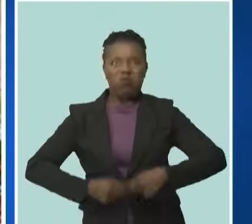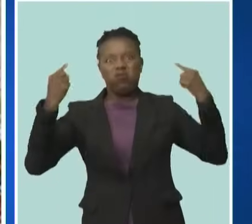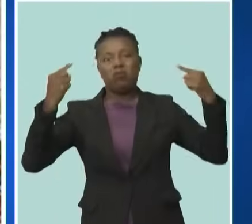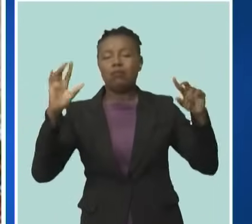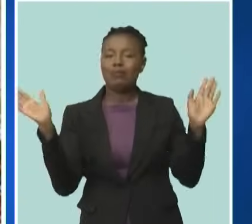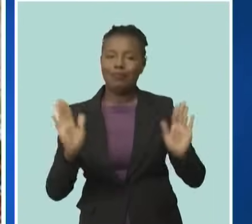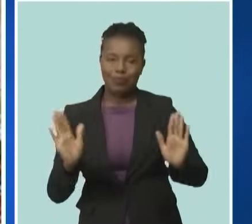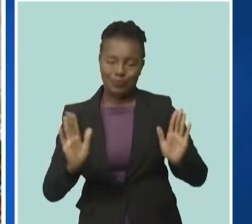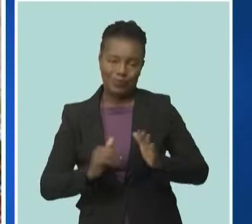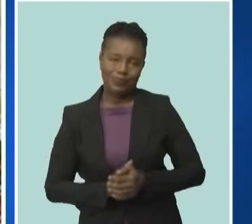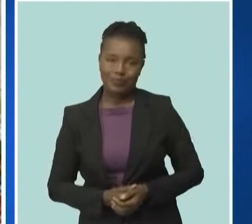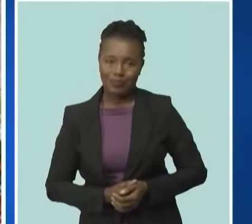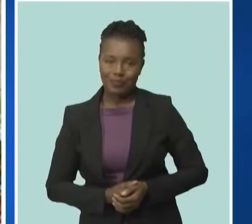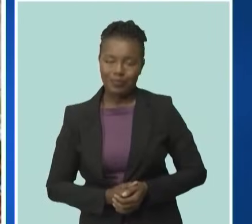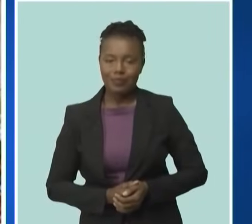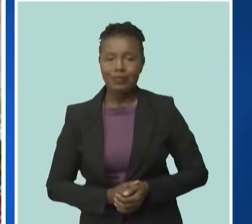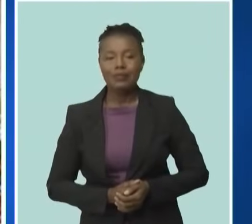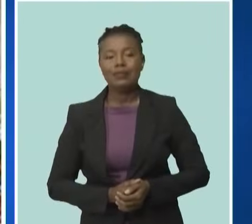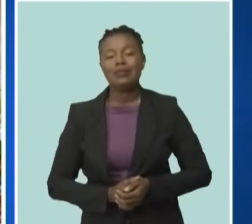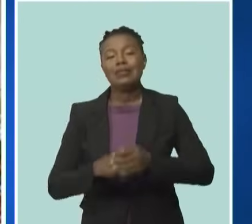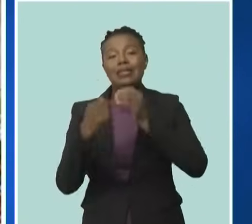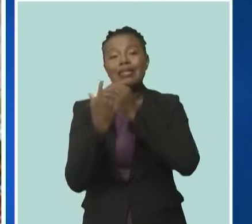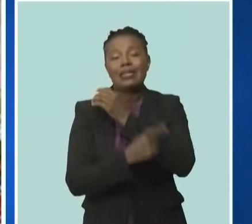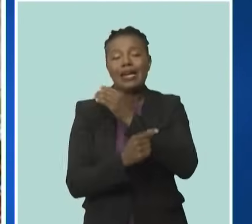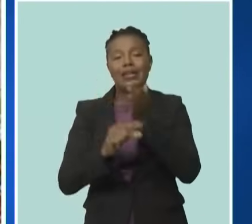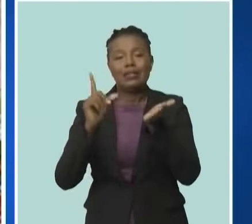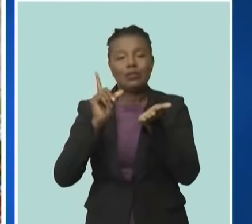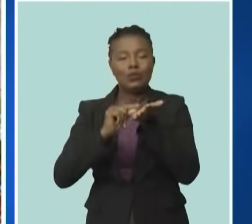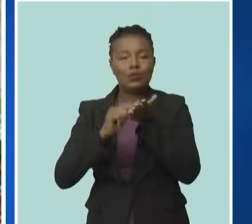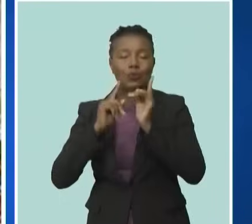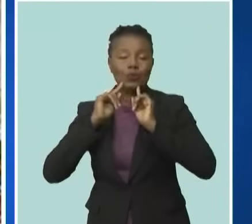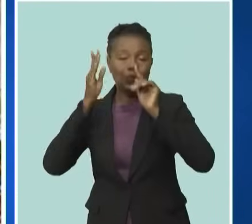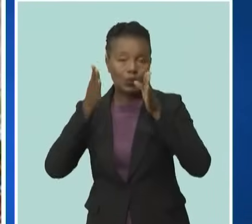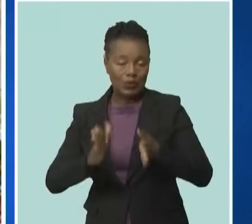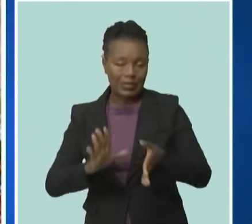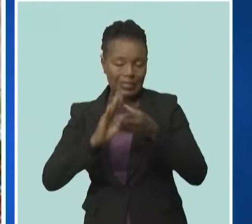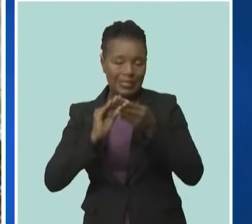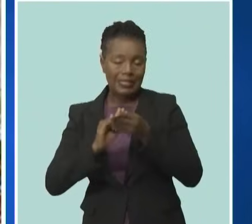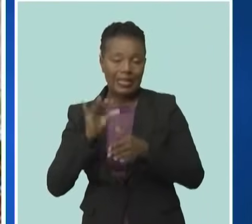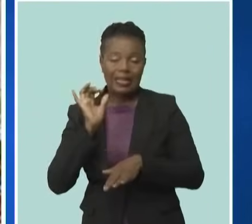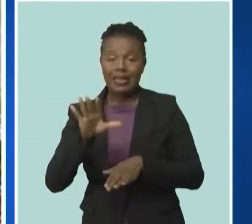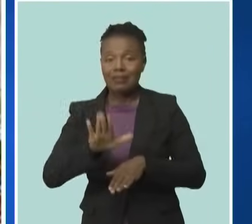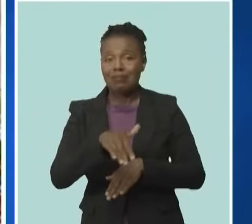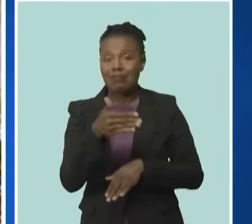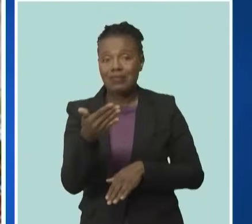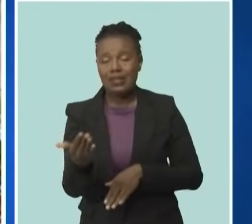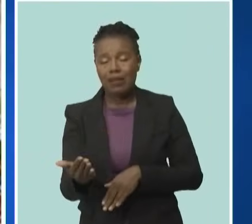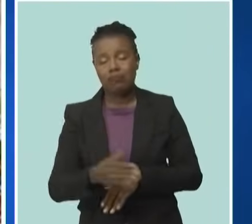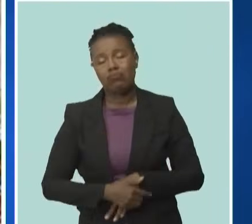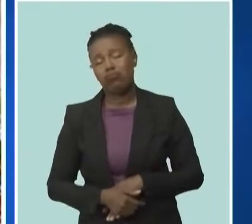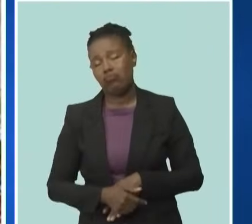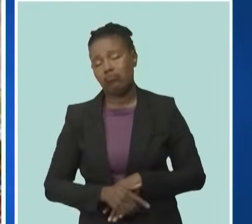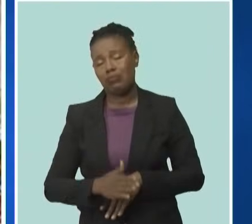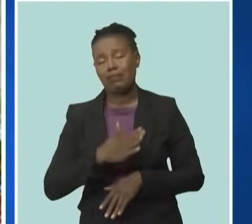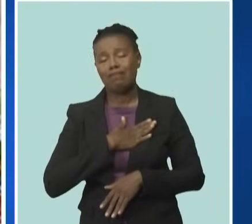Hubert Williams describes the Singh's death as an irreplaceable loss. A great friend,